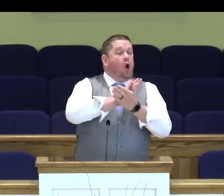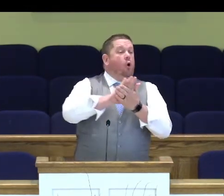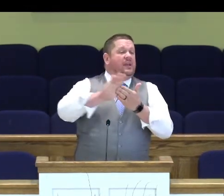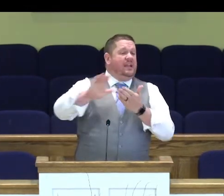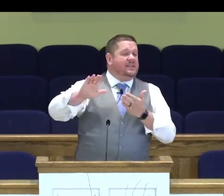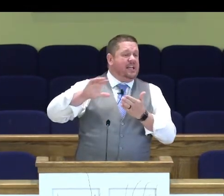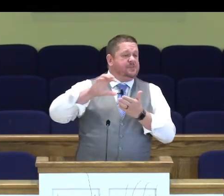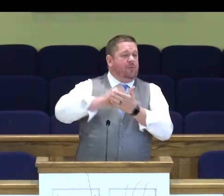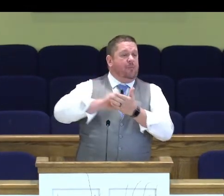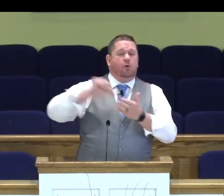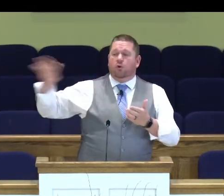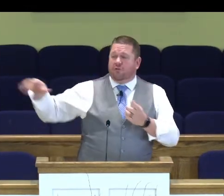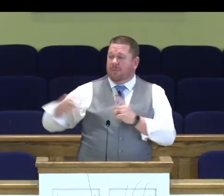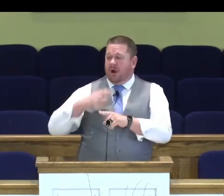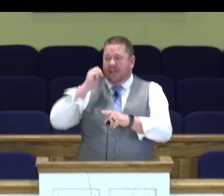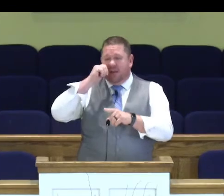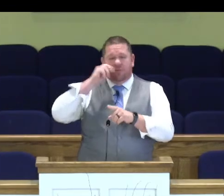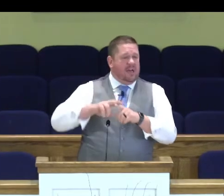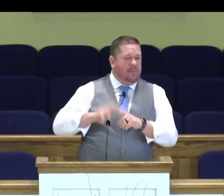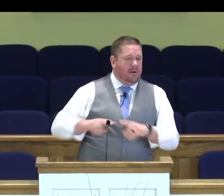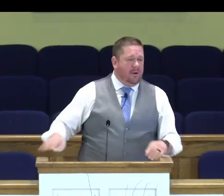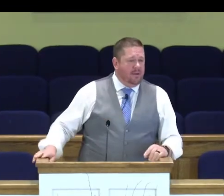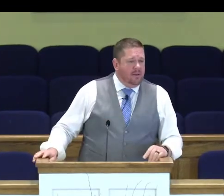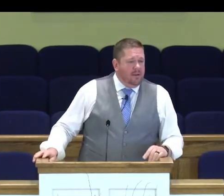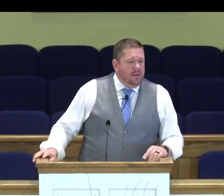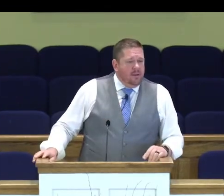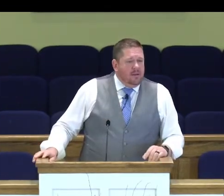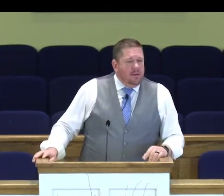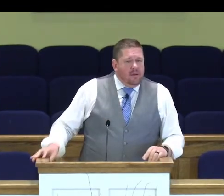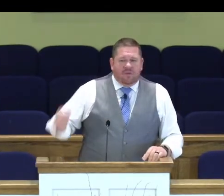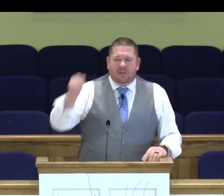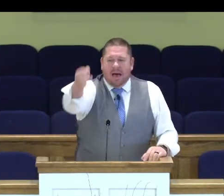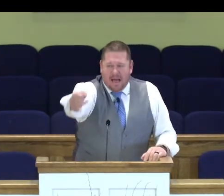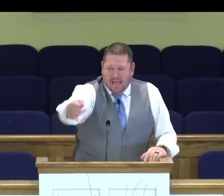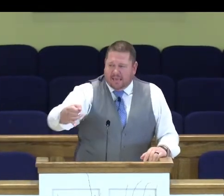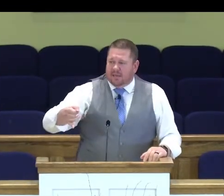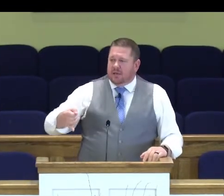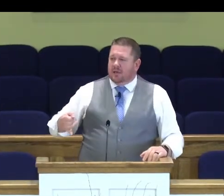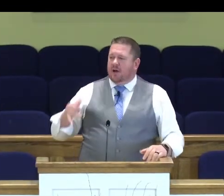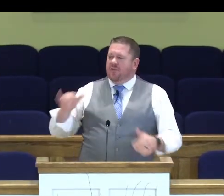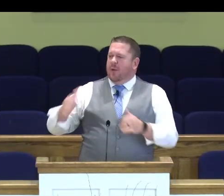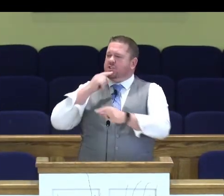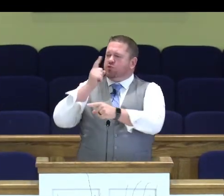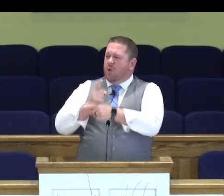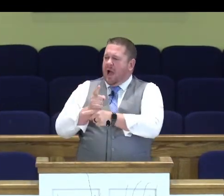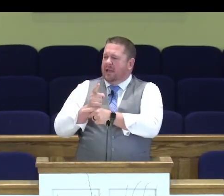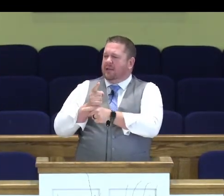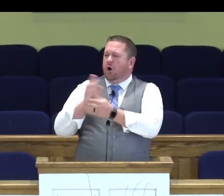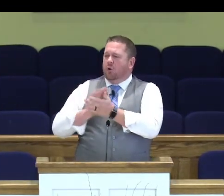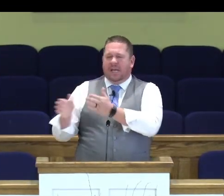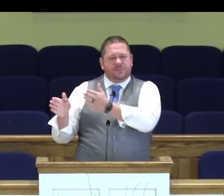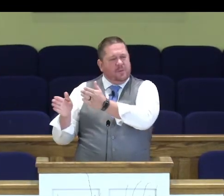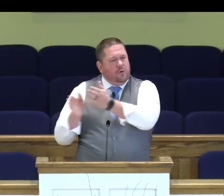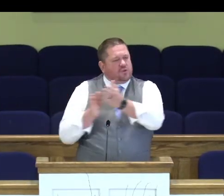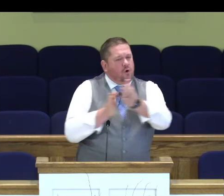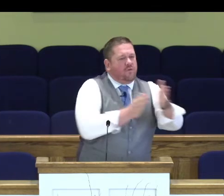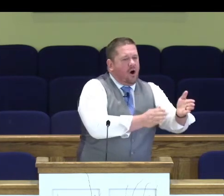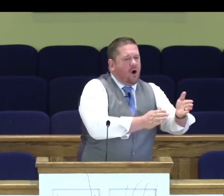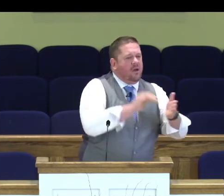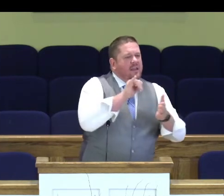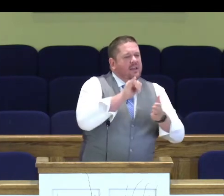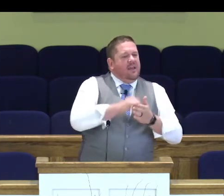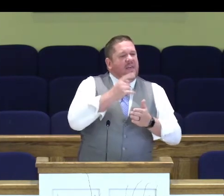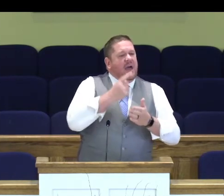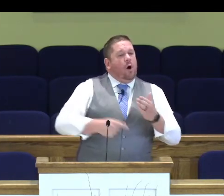where holiness has been removed from our daily vocabulary. The line of that which is right and holy has been moved so